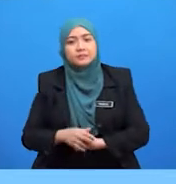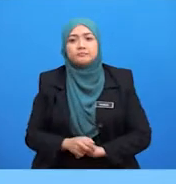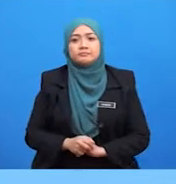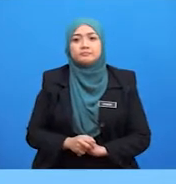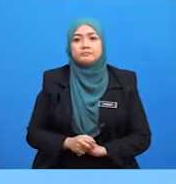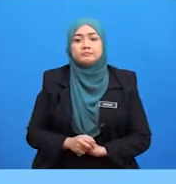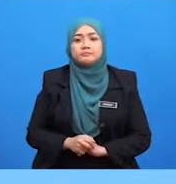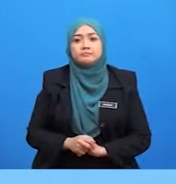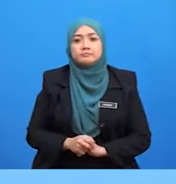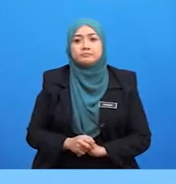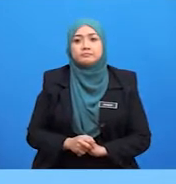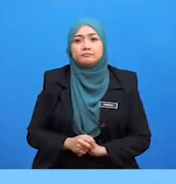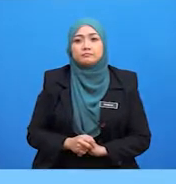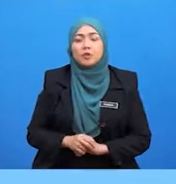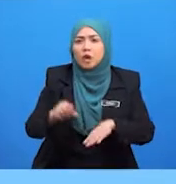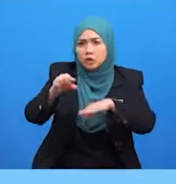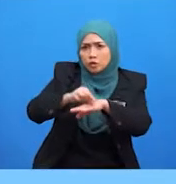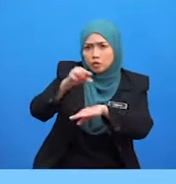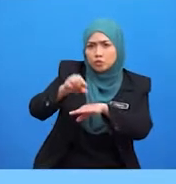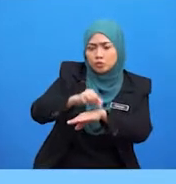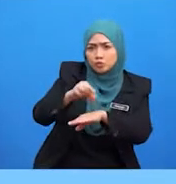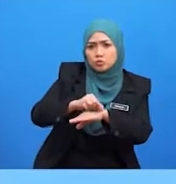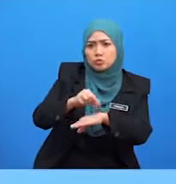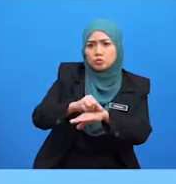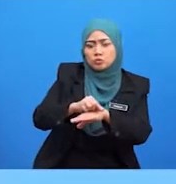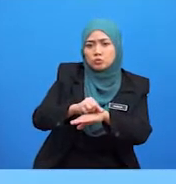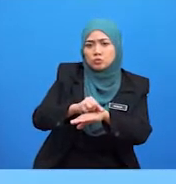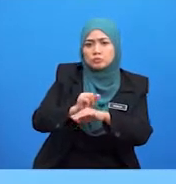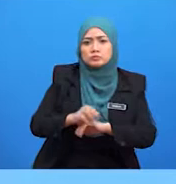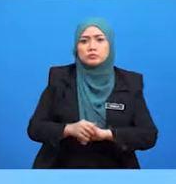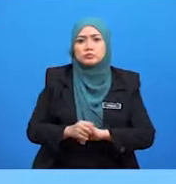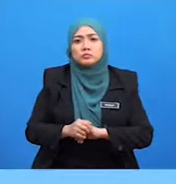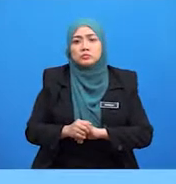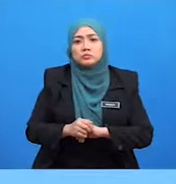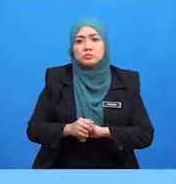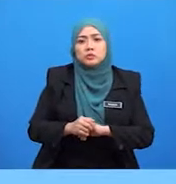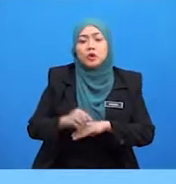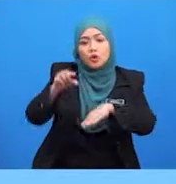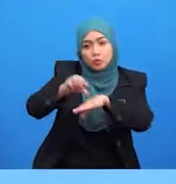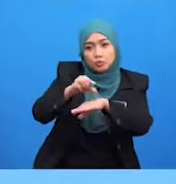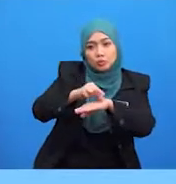the magnetic repulsion is used to keep itself above the track.